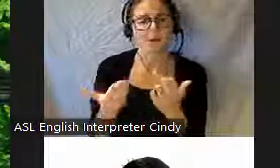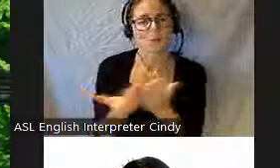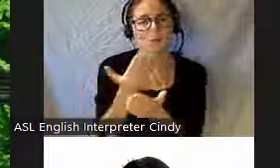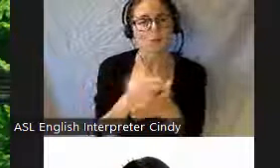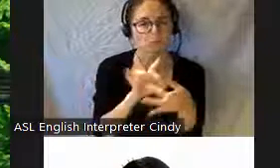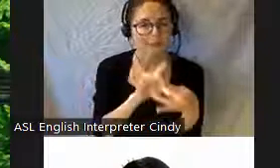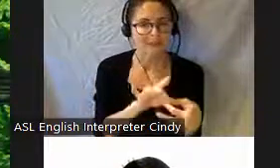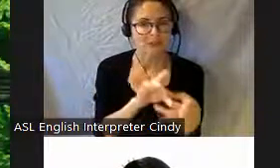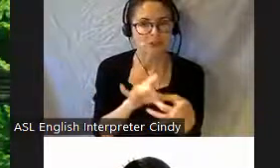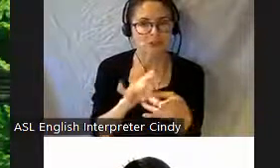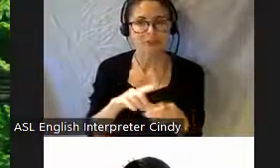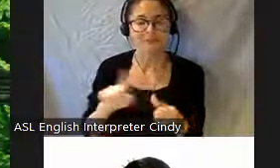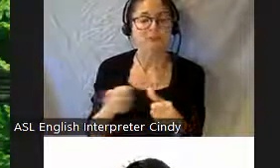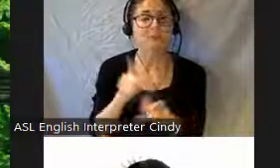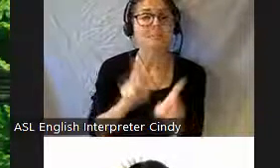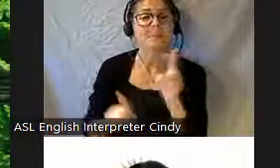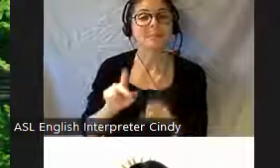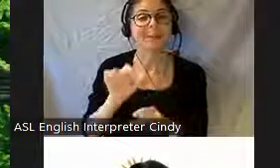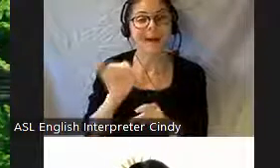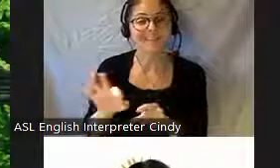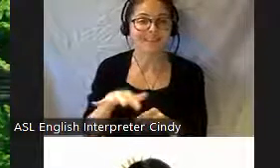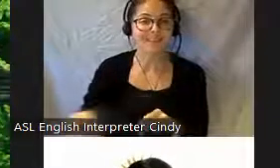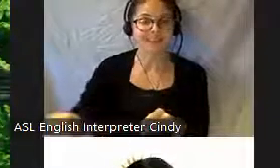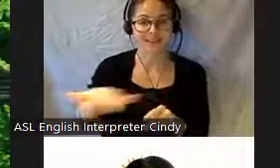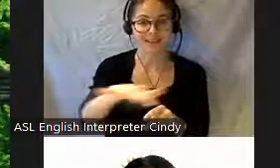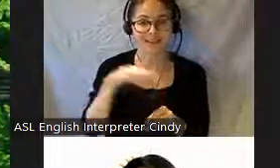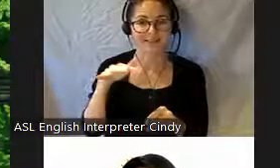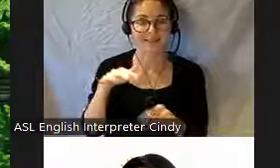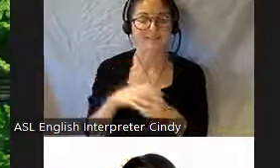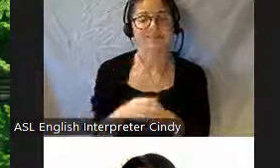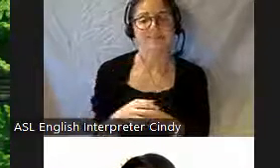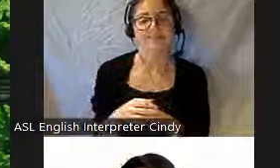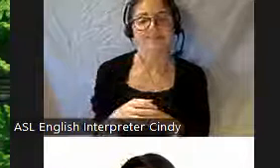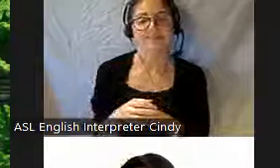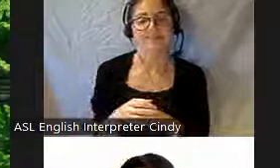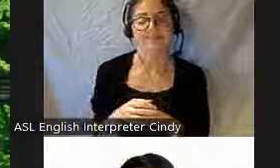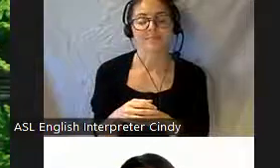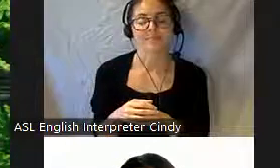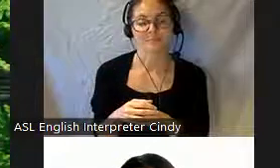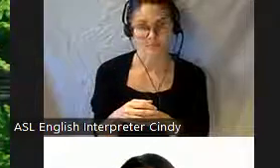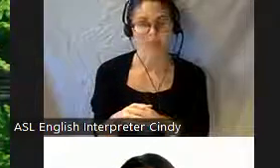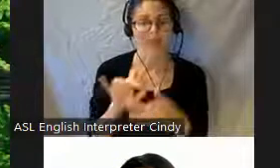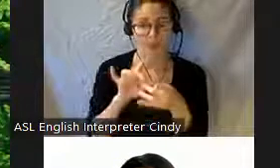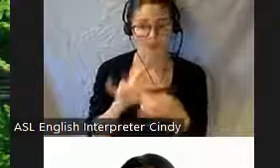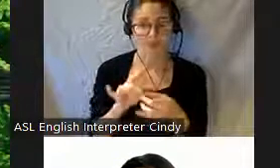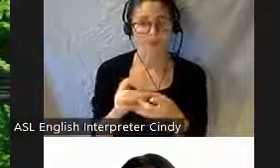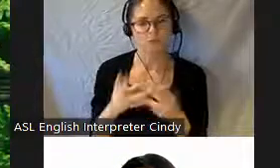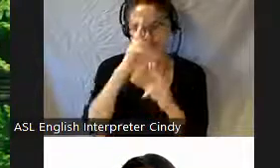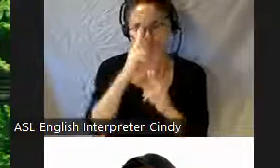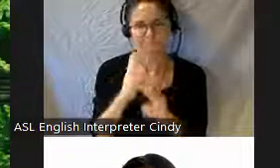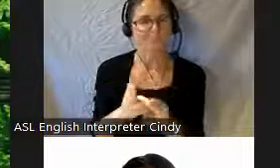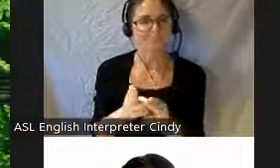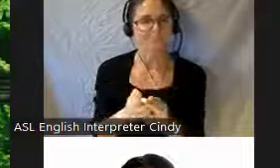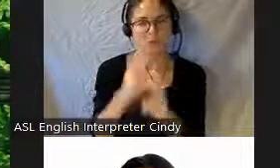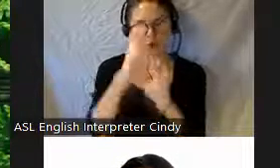with the original peoples of this land, one that is based in honor and deep respect.